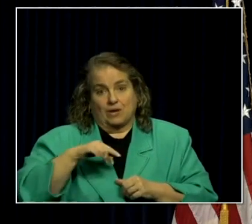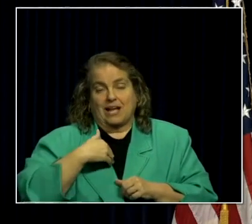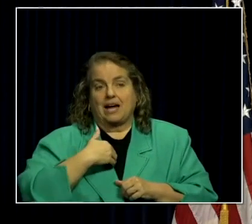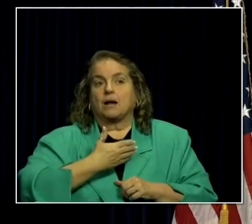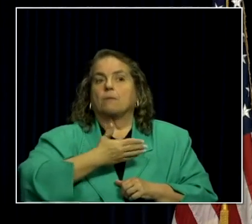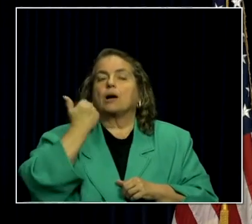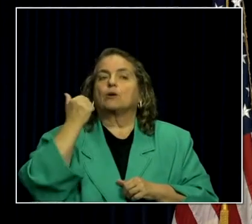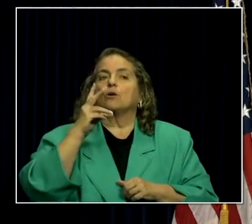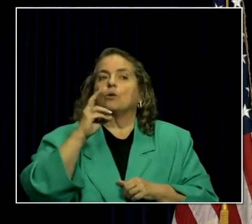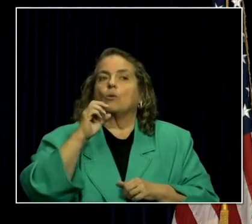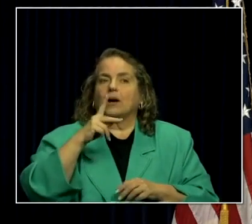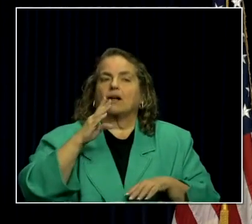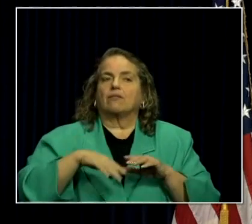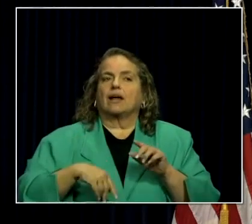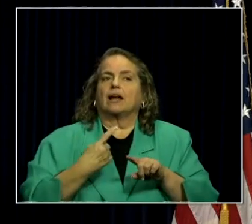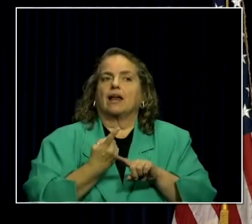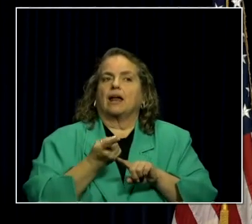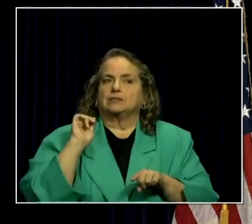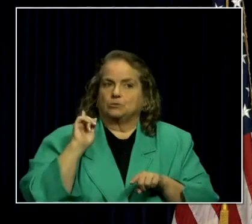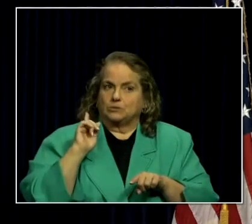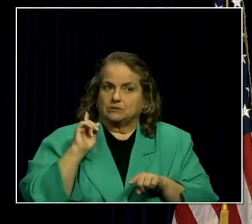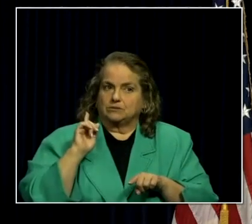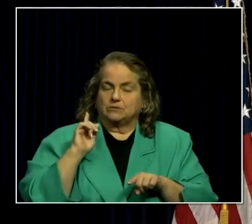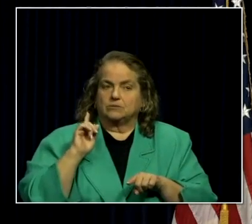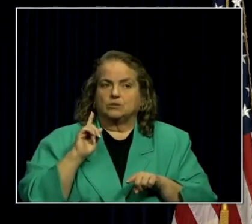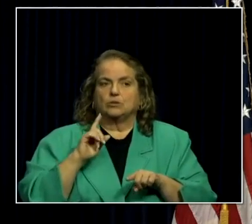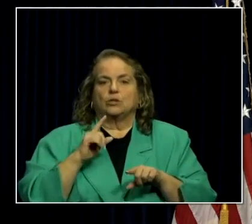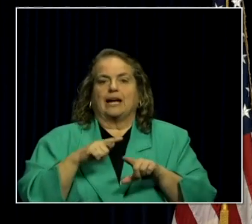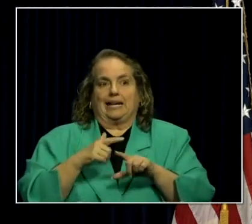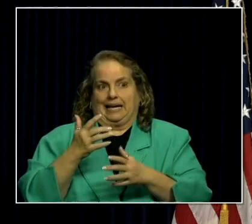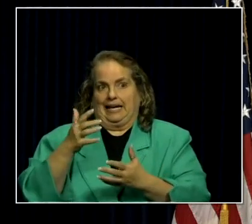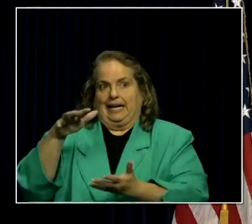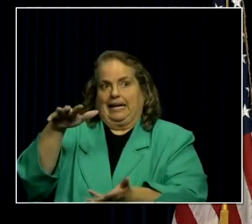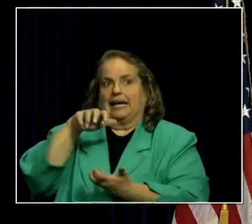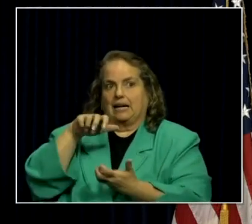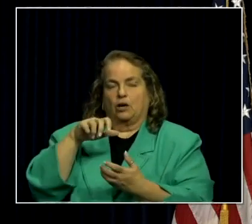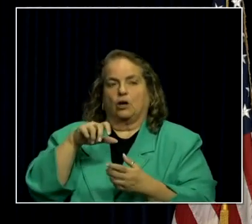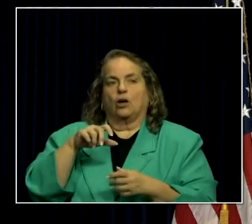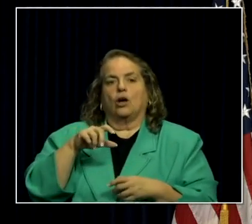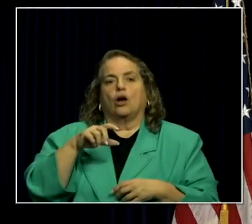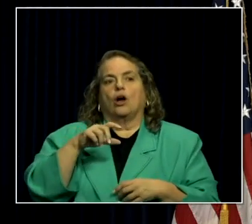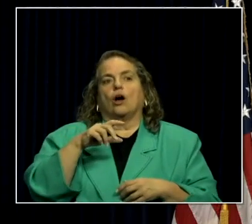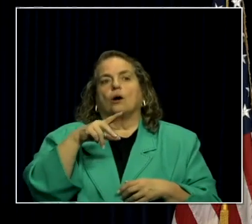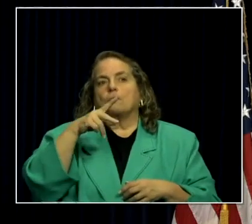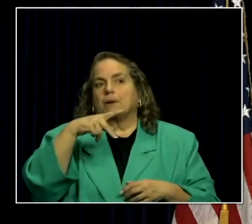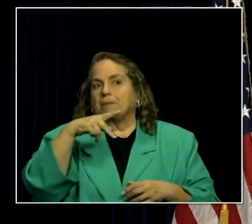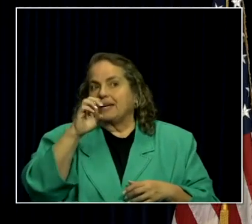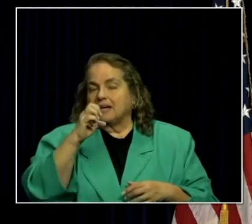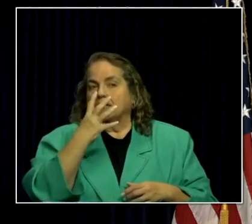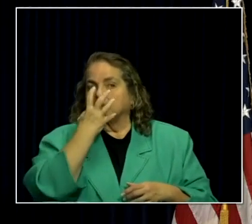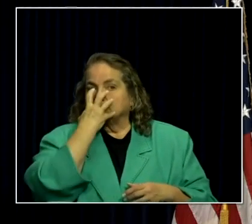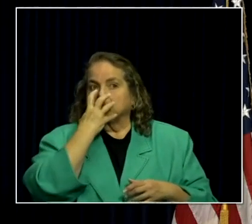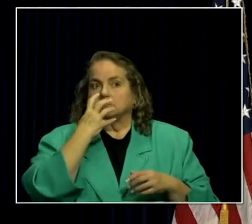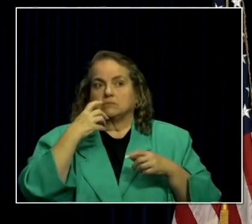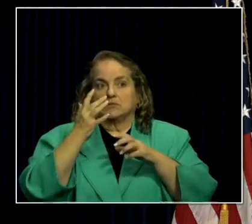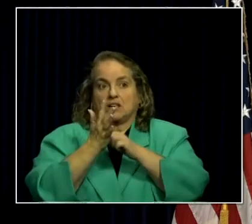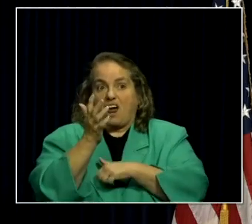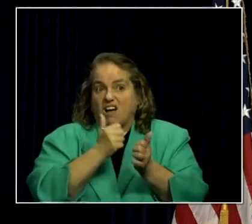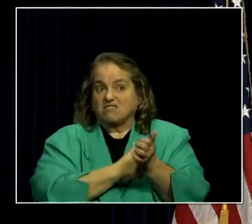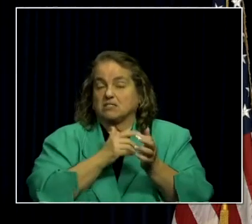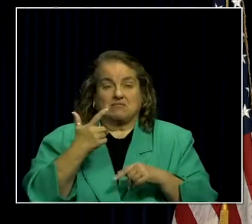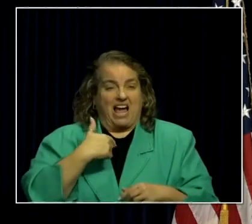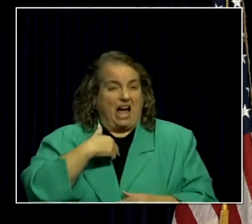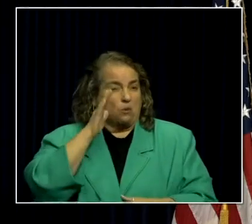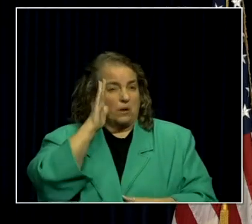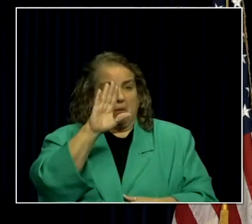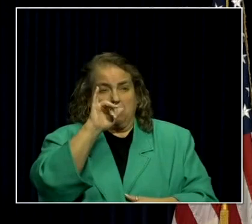week than we had last week at securing personal protective equipment. That is a good thing. And I will tell you, I will compete with anyone. I will do